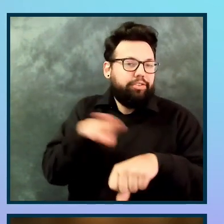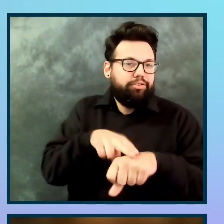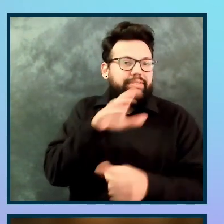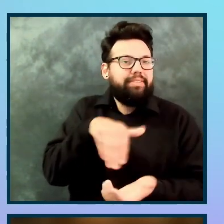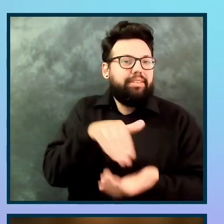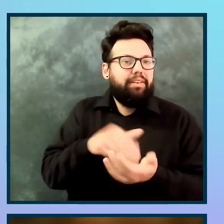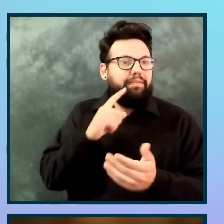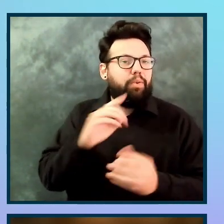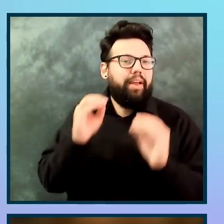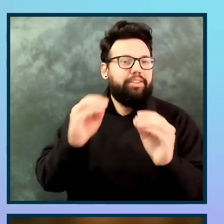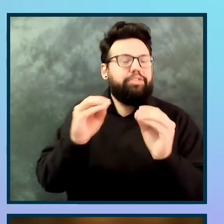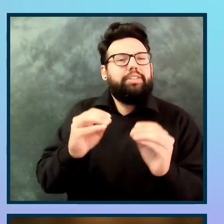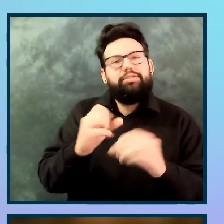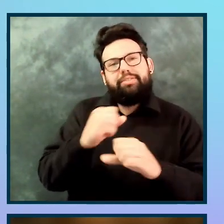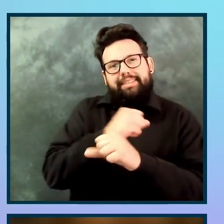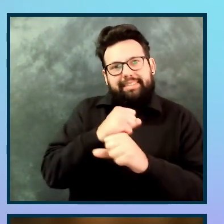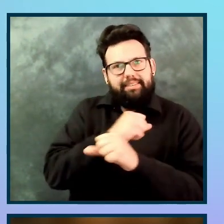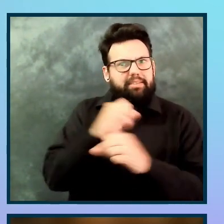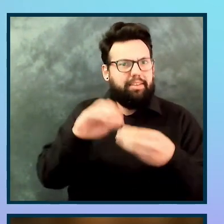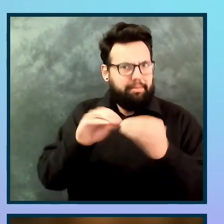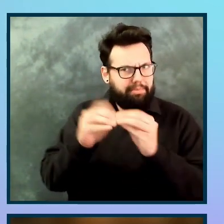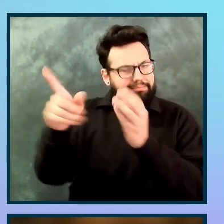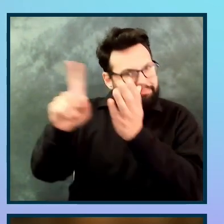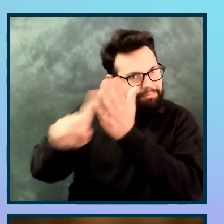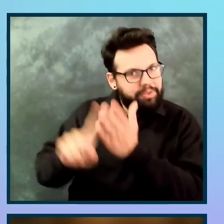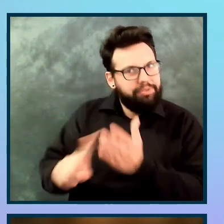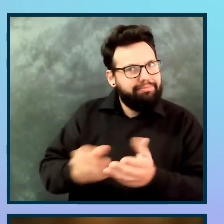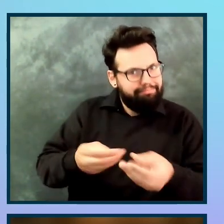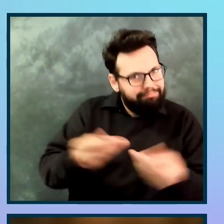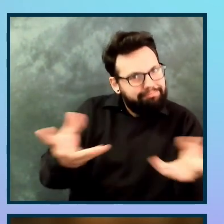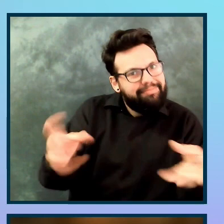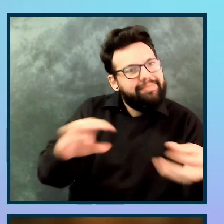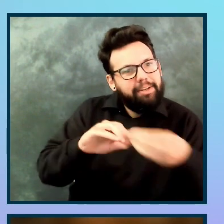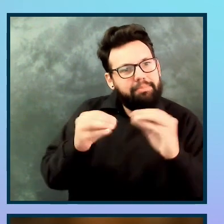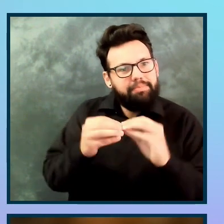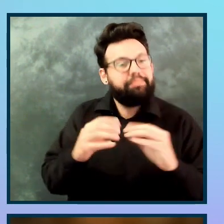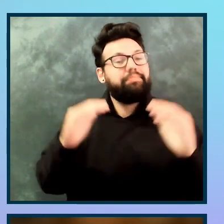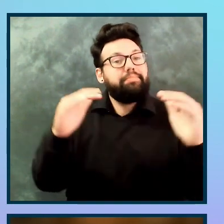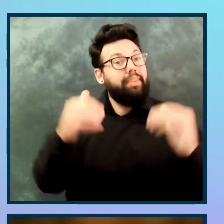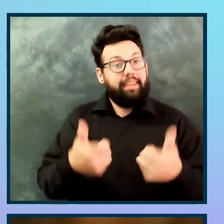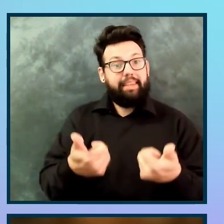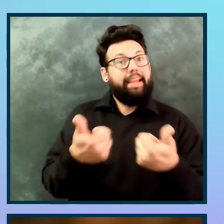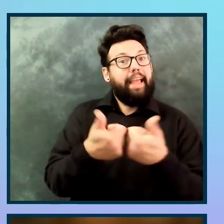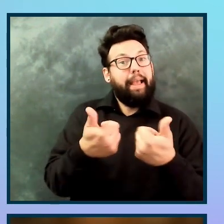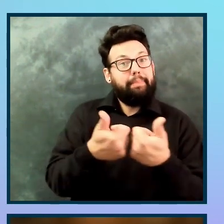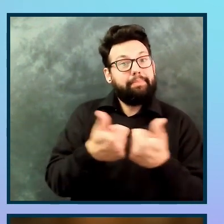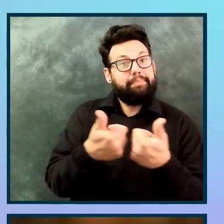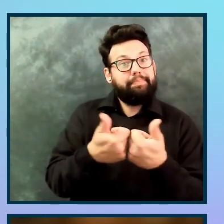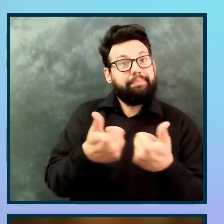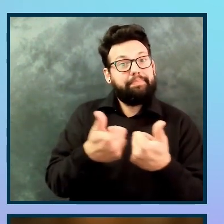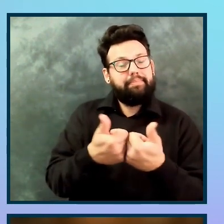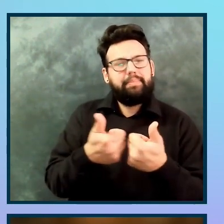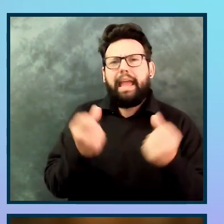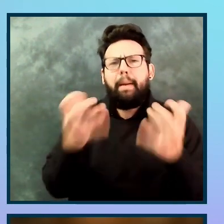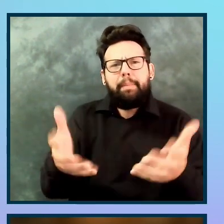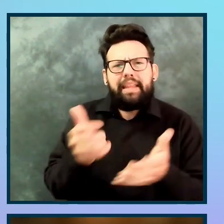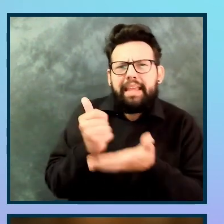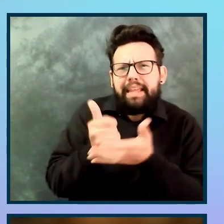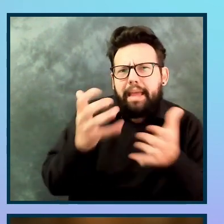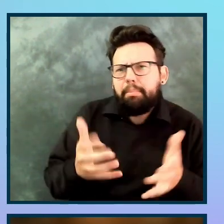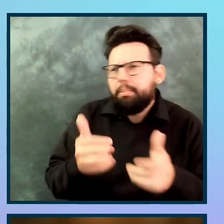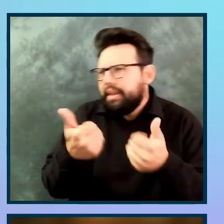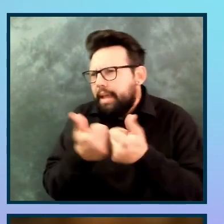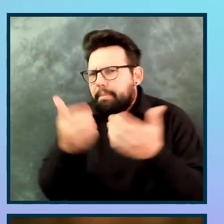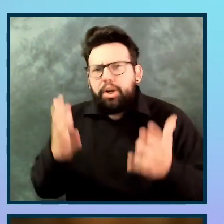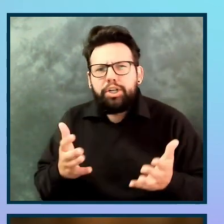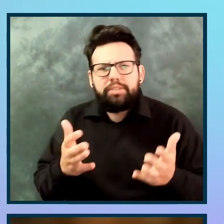Statistics. When we move on to games, there are about 33 million gamers with disabilities in the US. And if we're